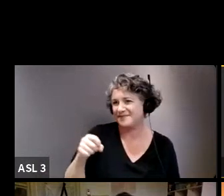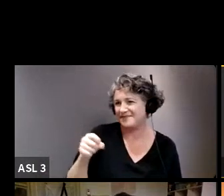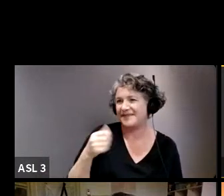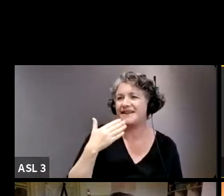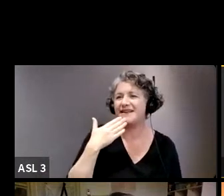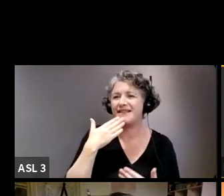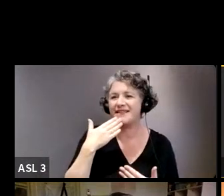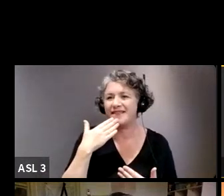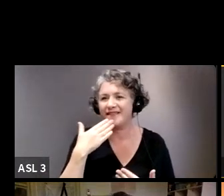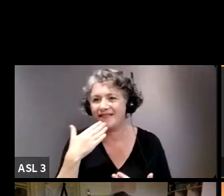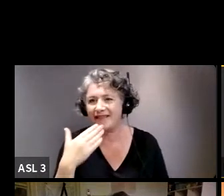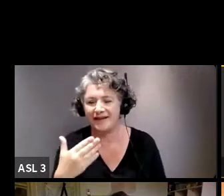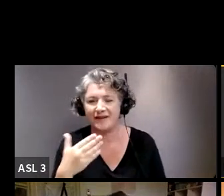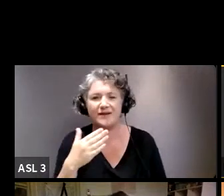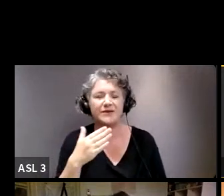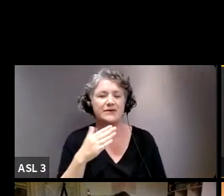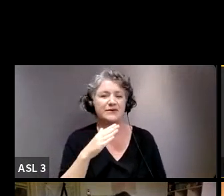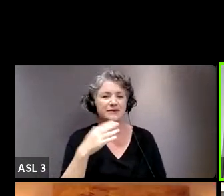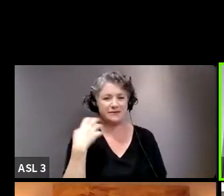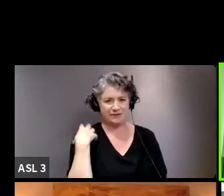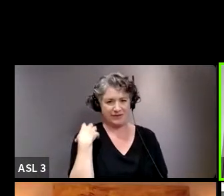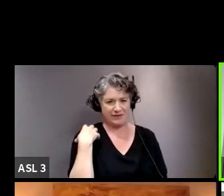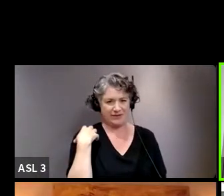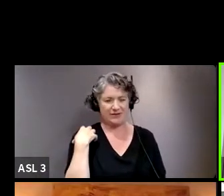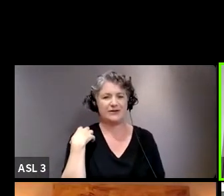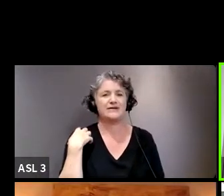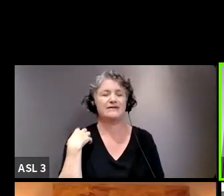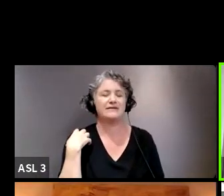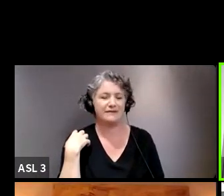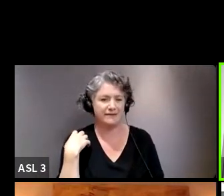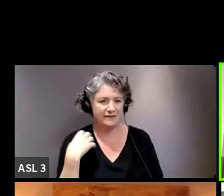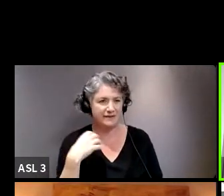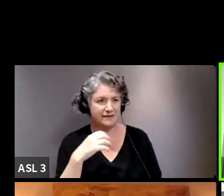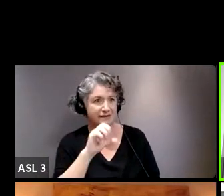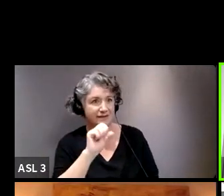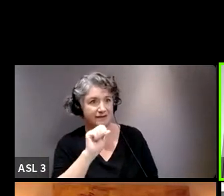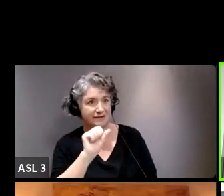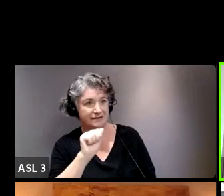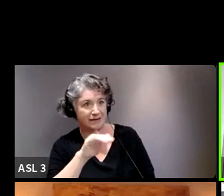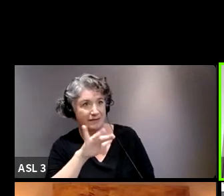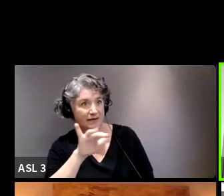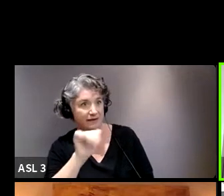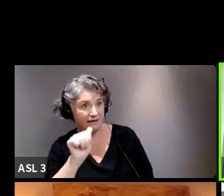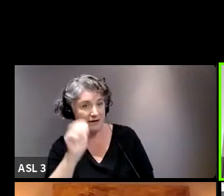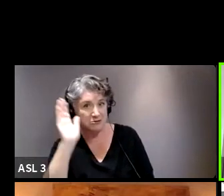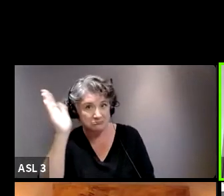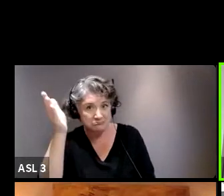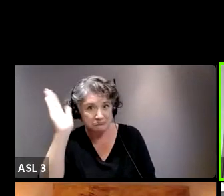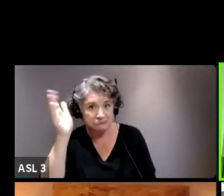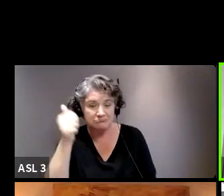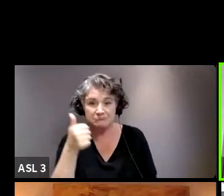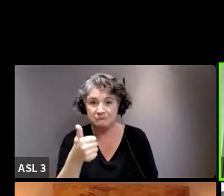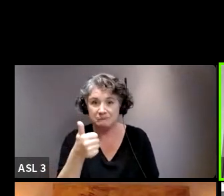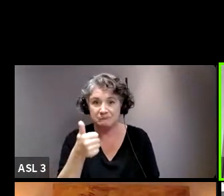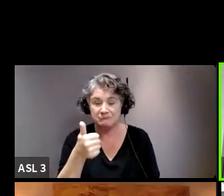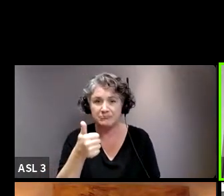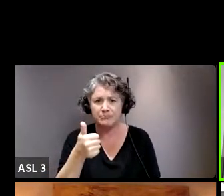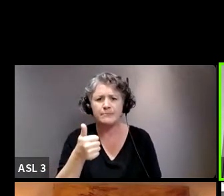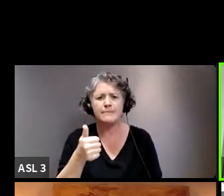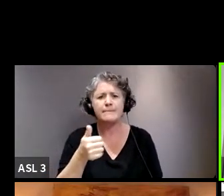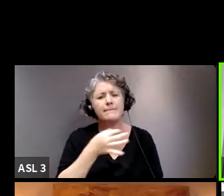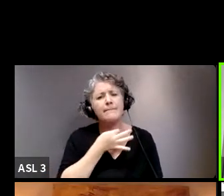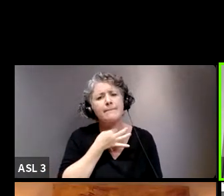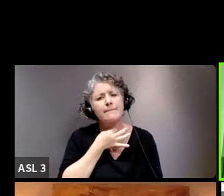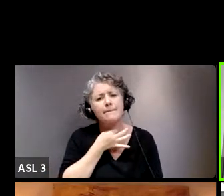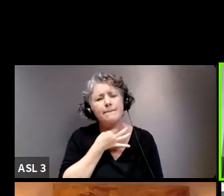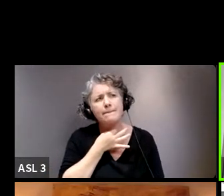chair um and thank you for your delegation samya um i just want to um get a little